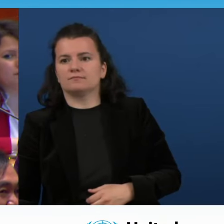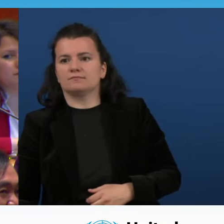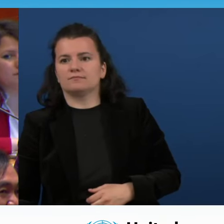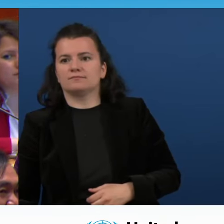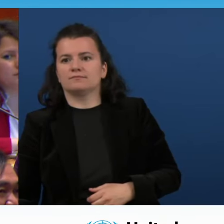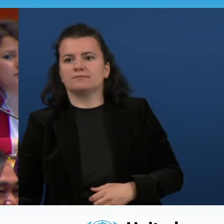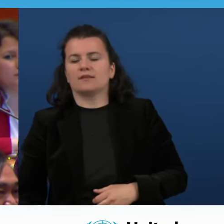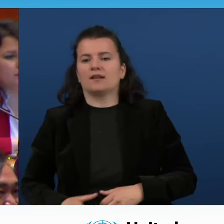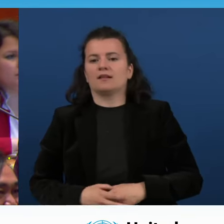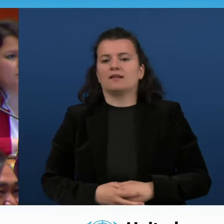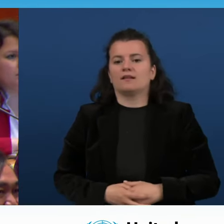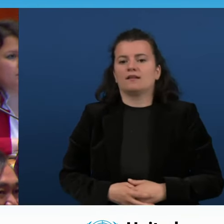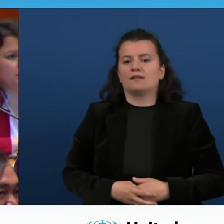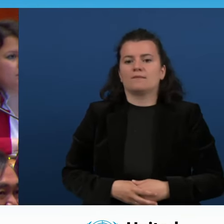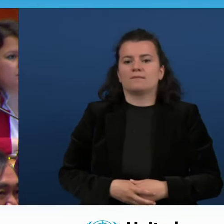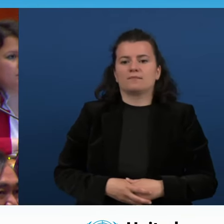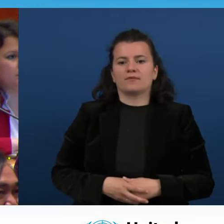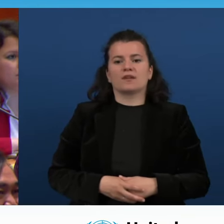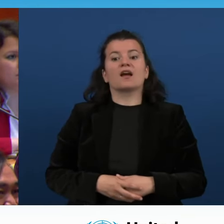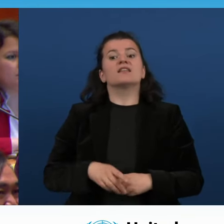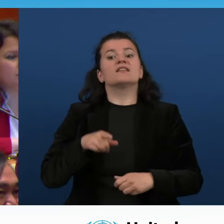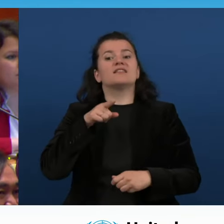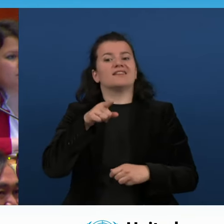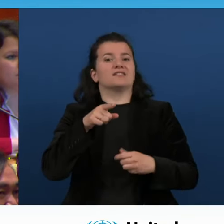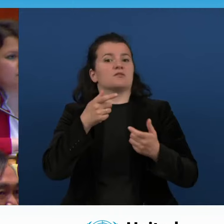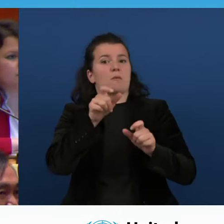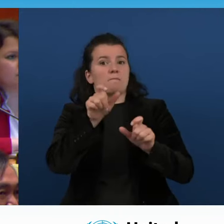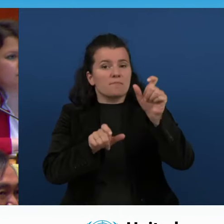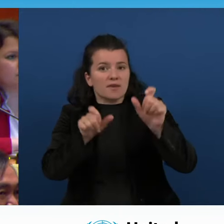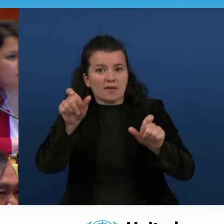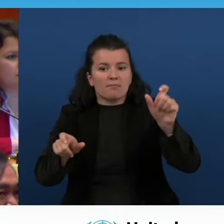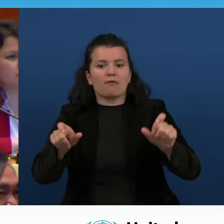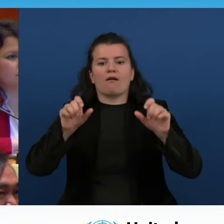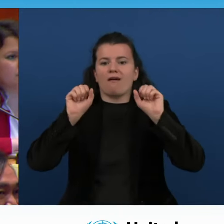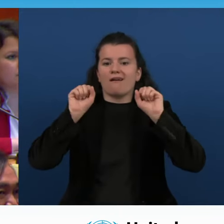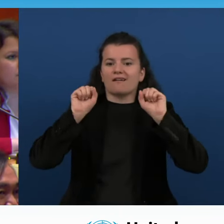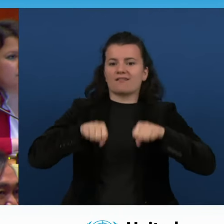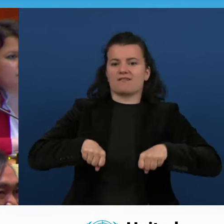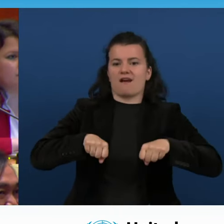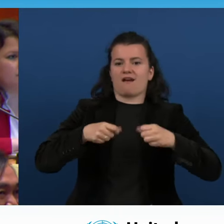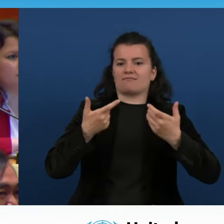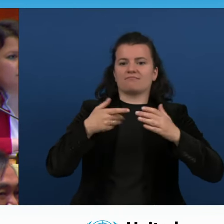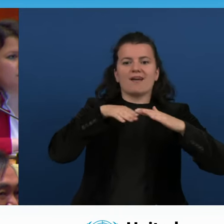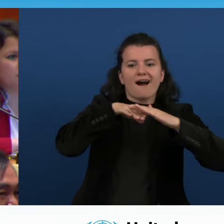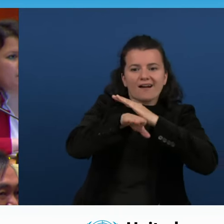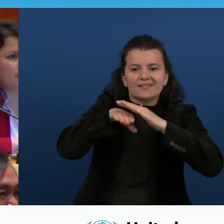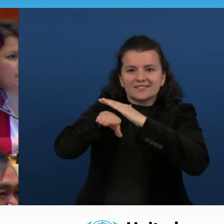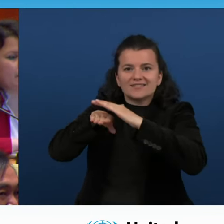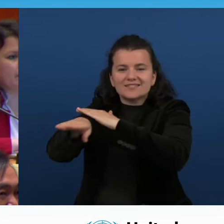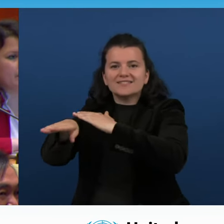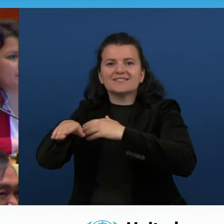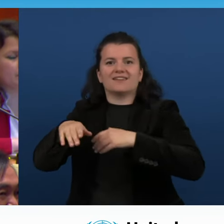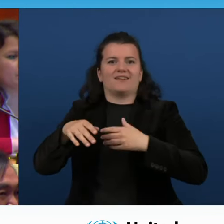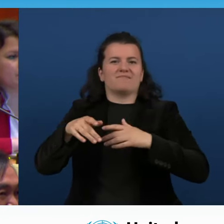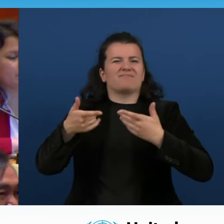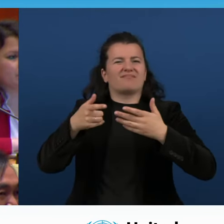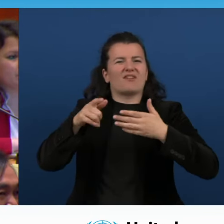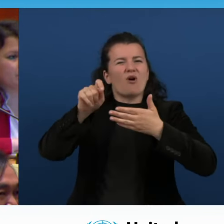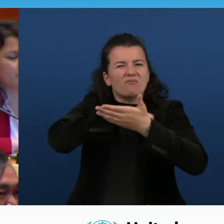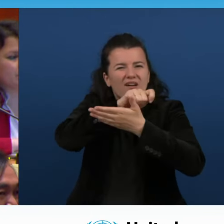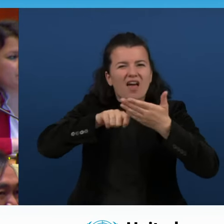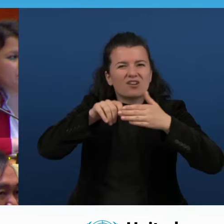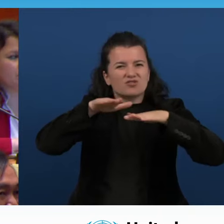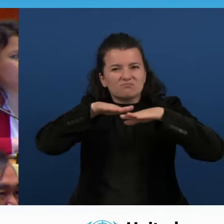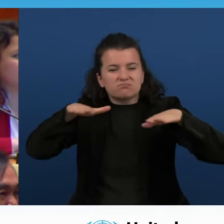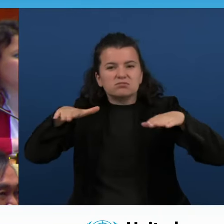access to the candidates' platforms. And I think this is the kind of citizen engagement that youth must